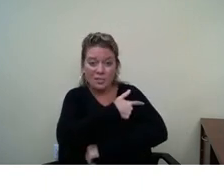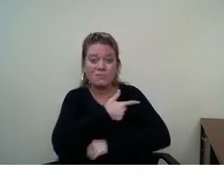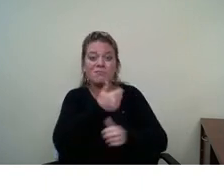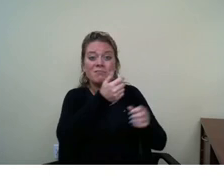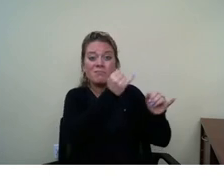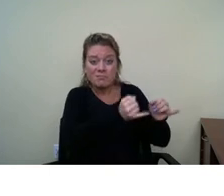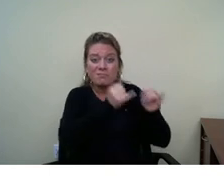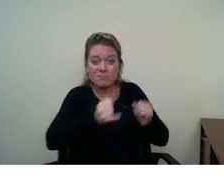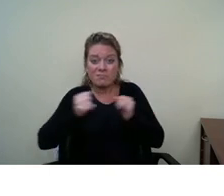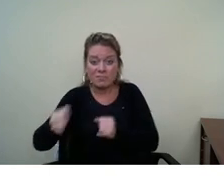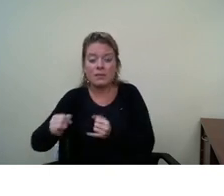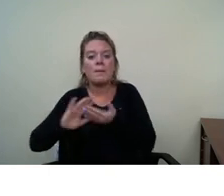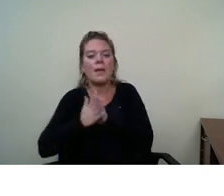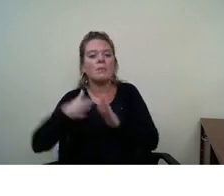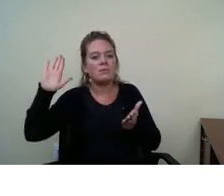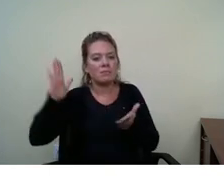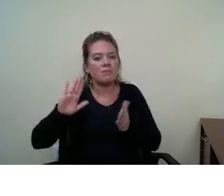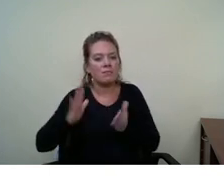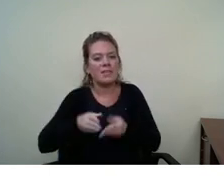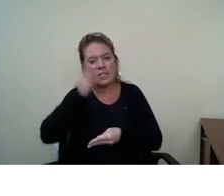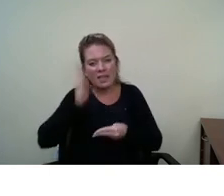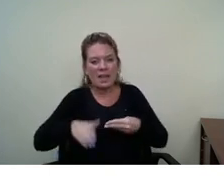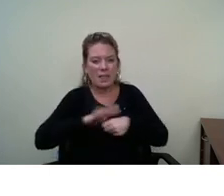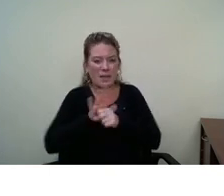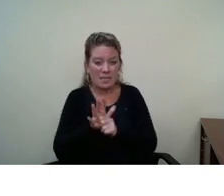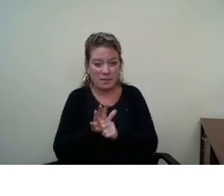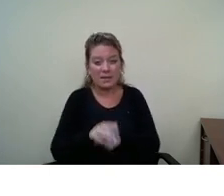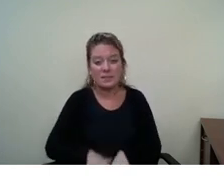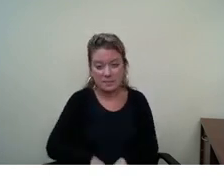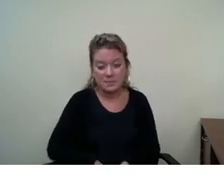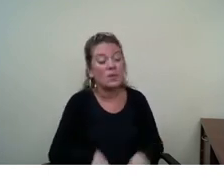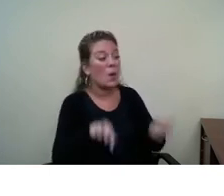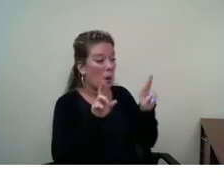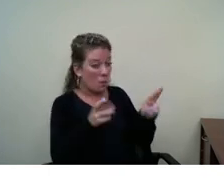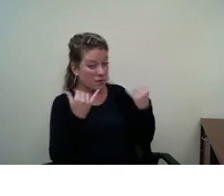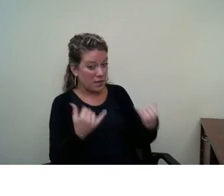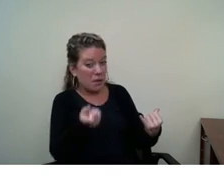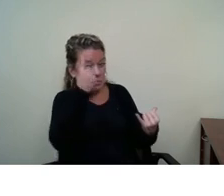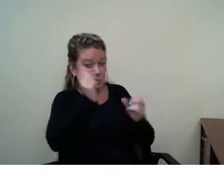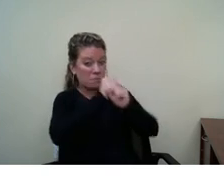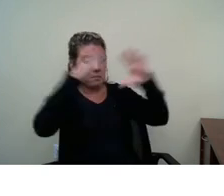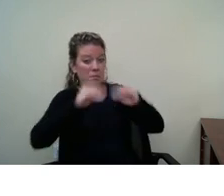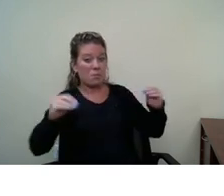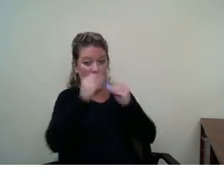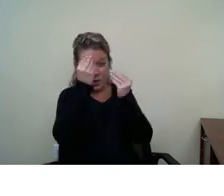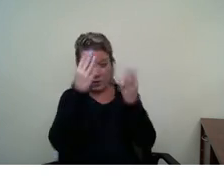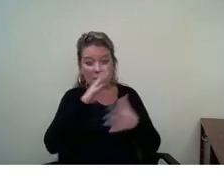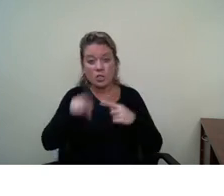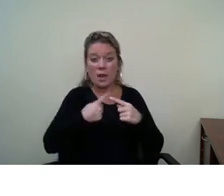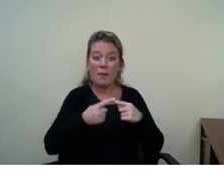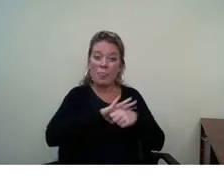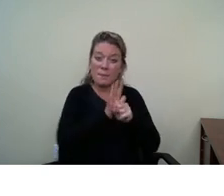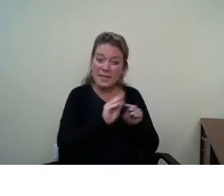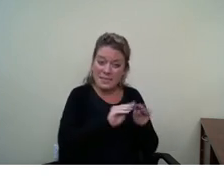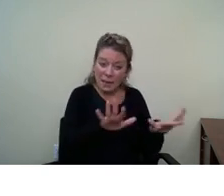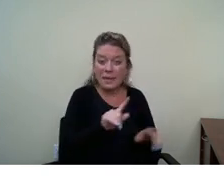the end of this pandemic. All right, hopefully you guys have gotten a lot more information about not only the pandemic, but also